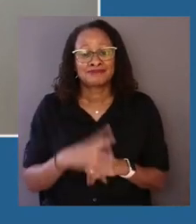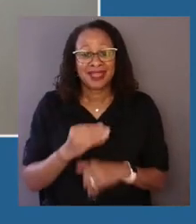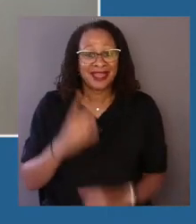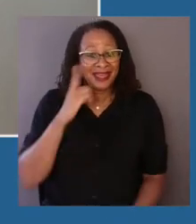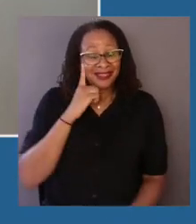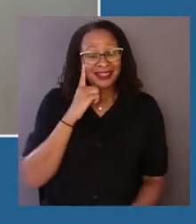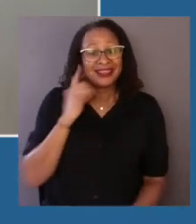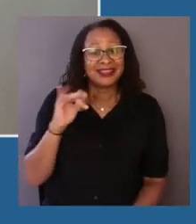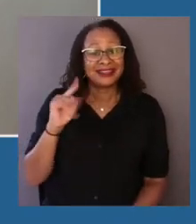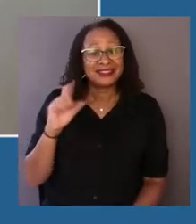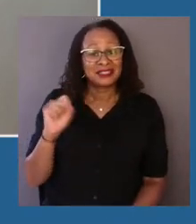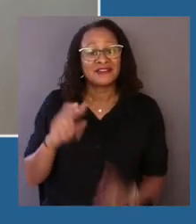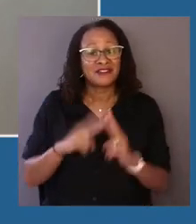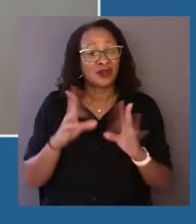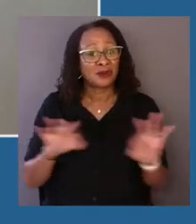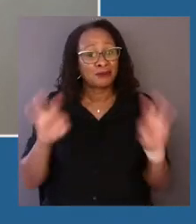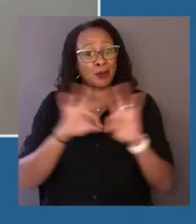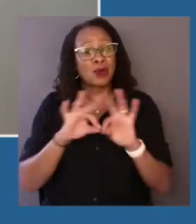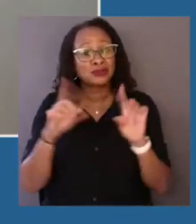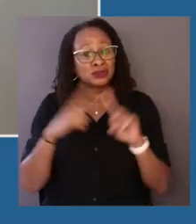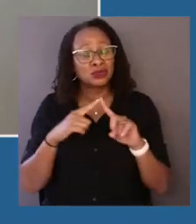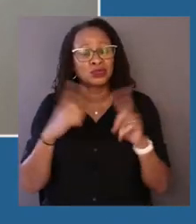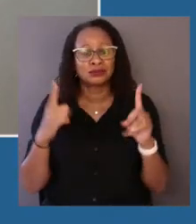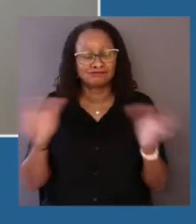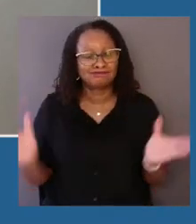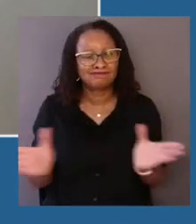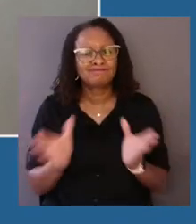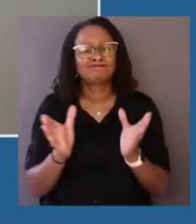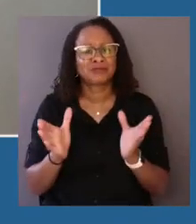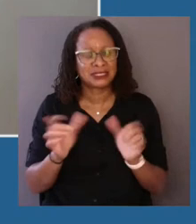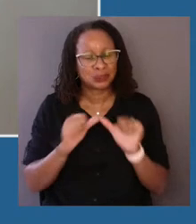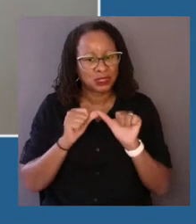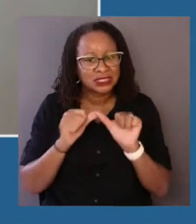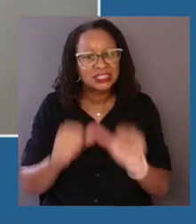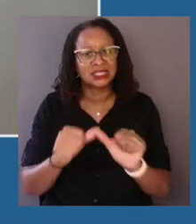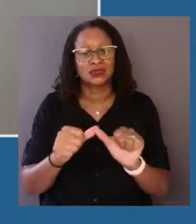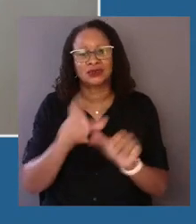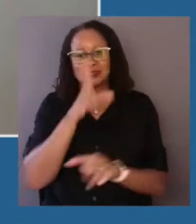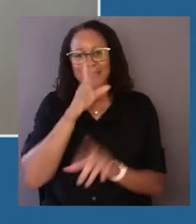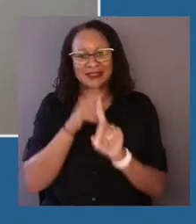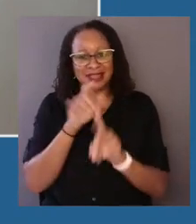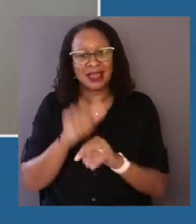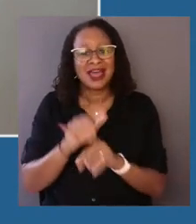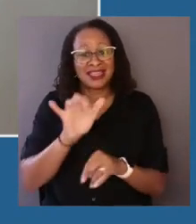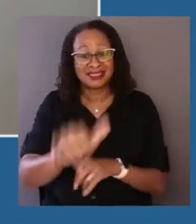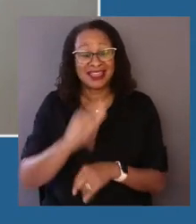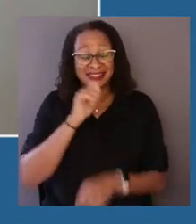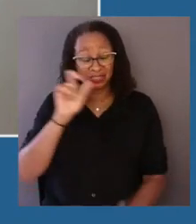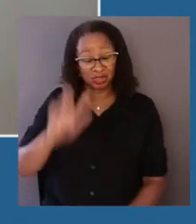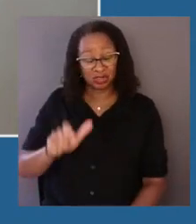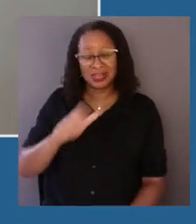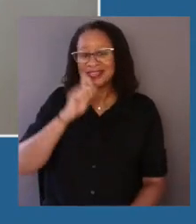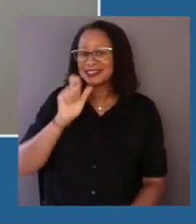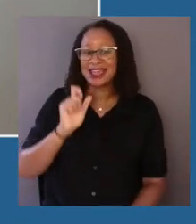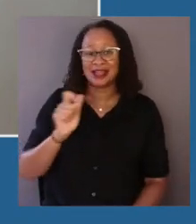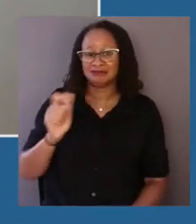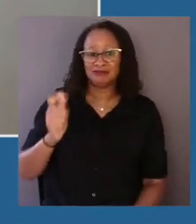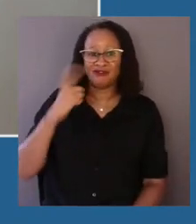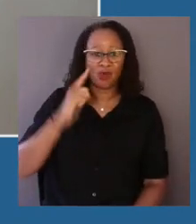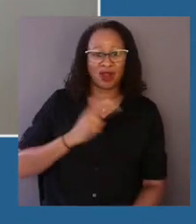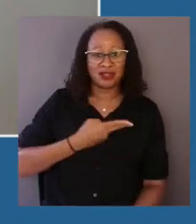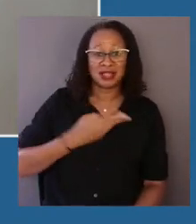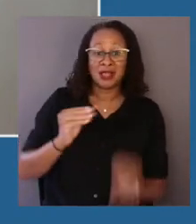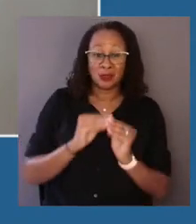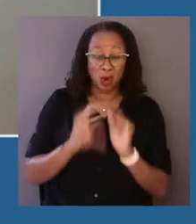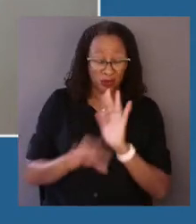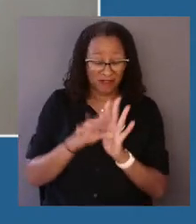really important to drive that home, that uncertainty in this sense is really not on our side. The more that we find out, the more